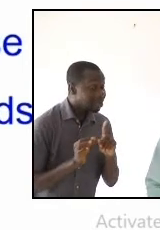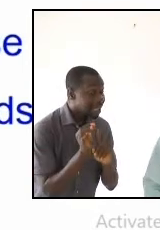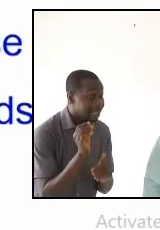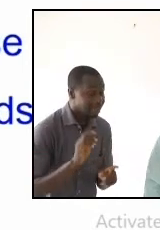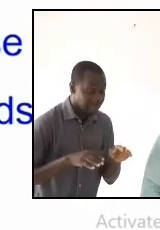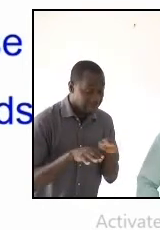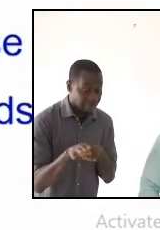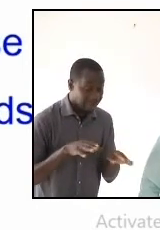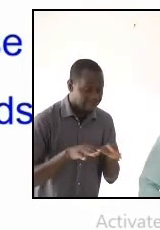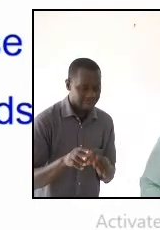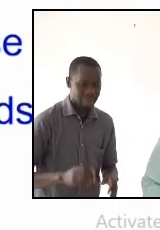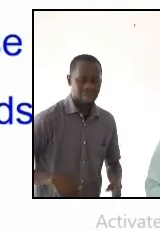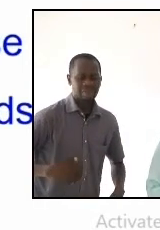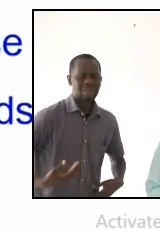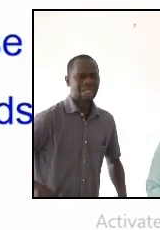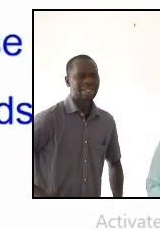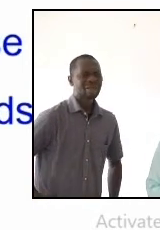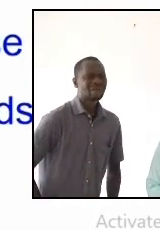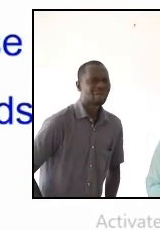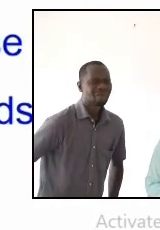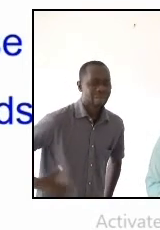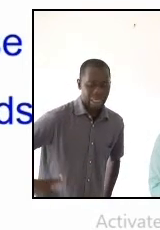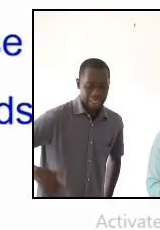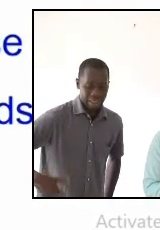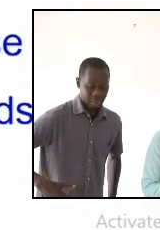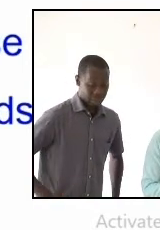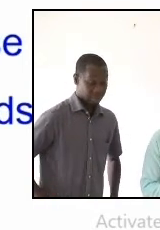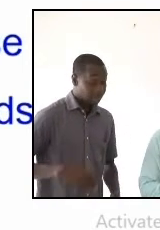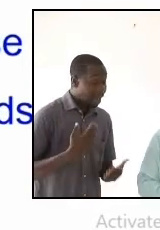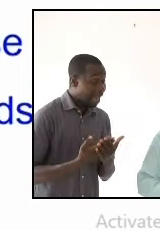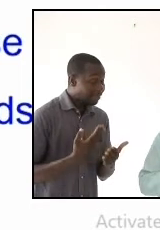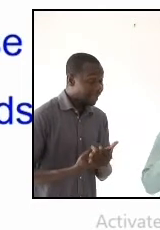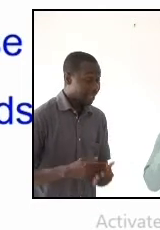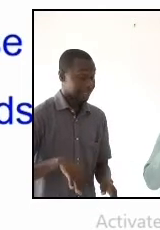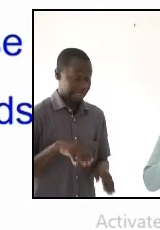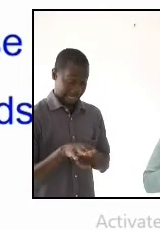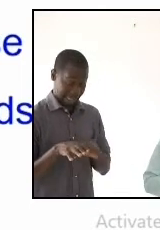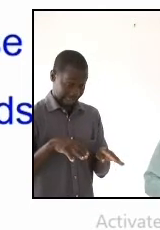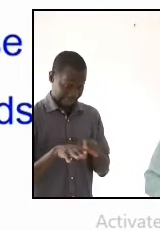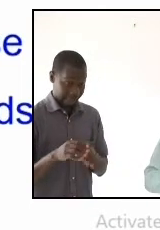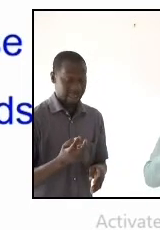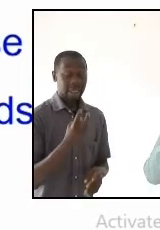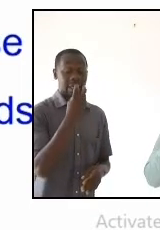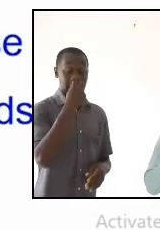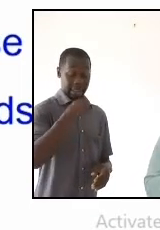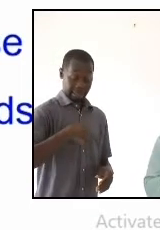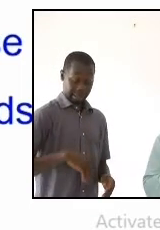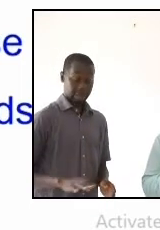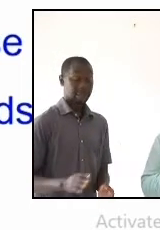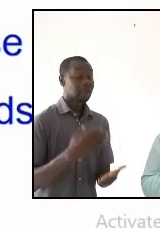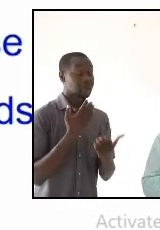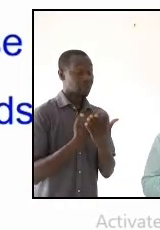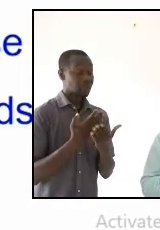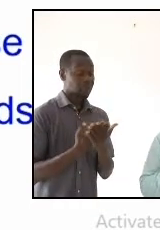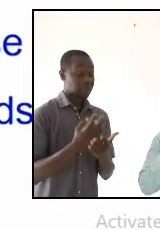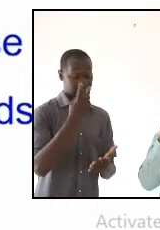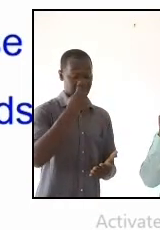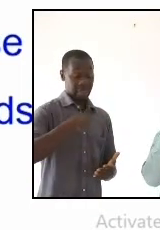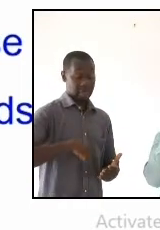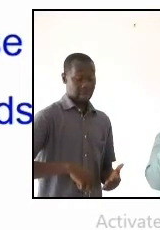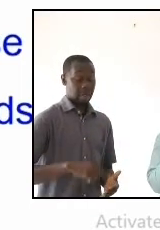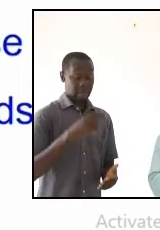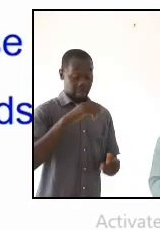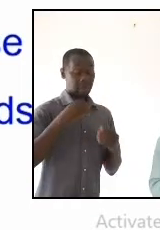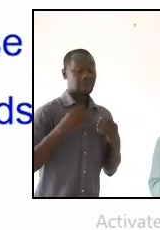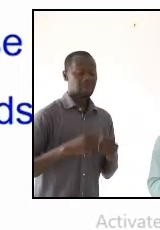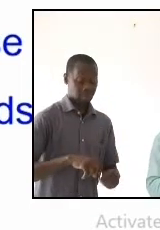practicing, you feel a lot of pain in the muscles. But after the exercise, the respiration has to be completed. Your body will now continue